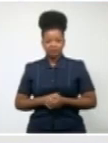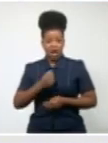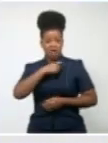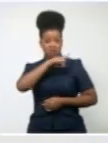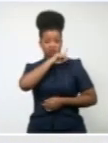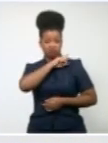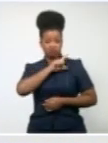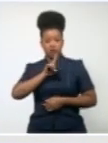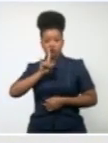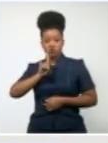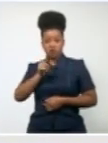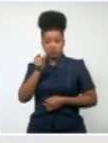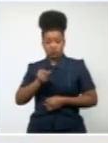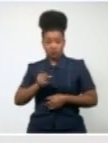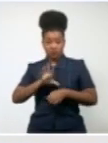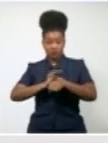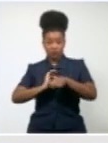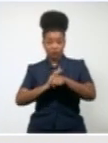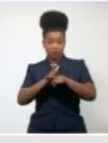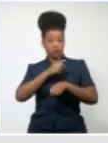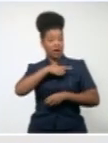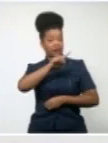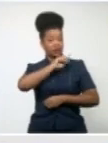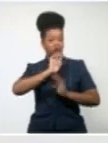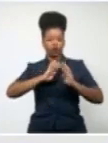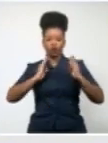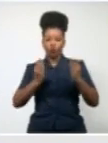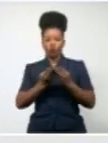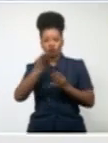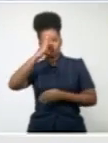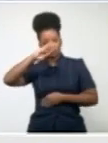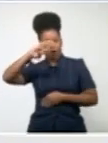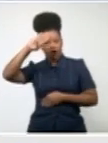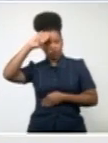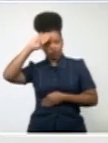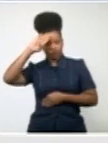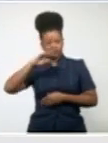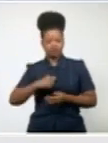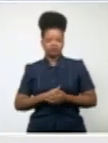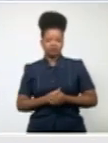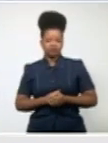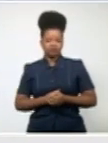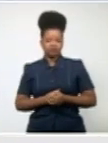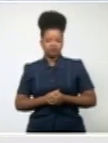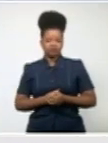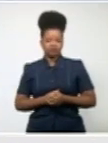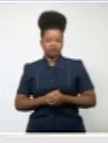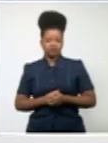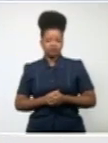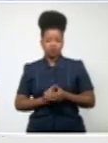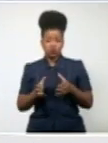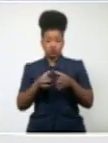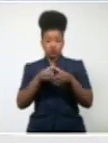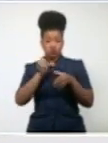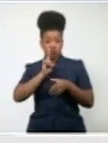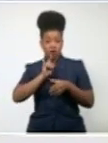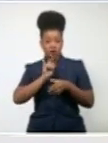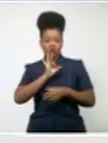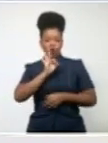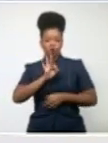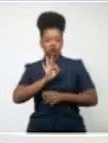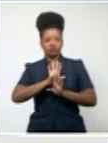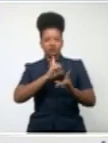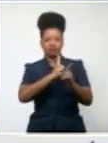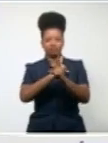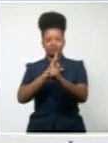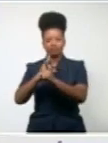Of the 9 cases confirmed yesterday, all are Cuban. Of these, 8 are contacts of confirmed